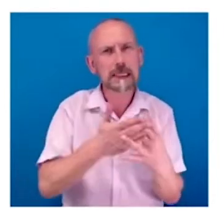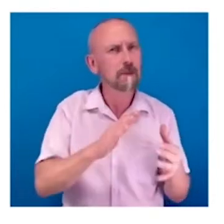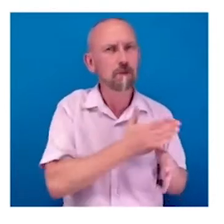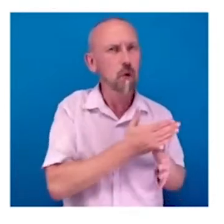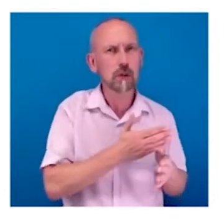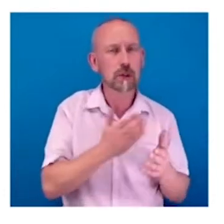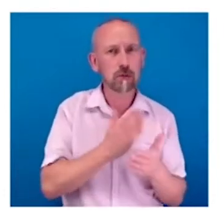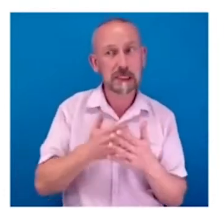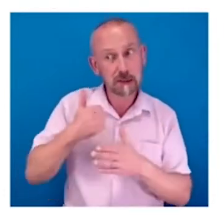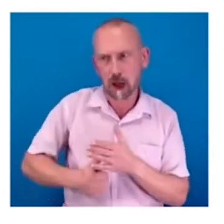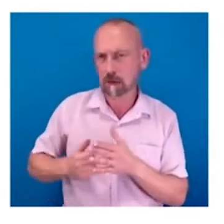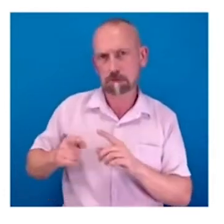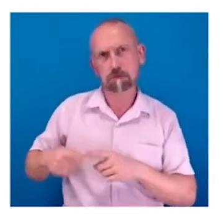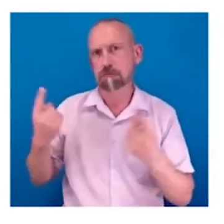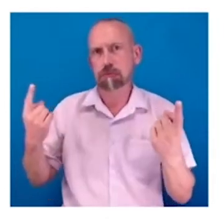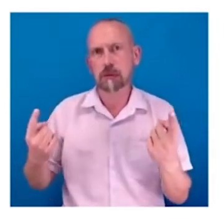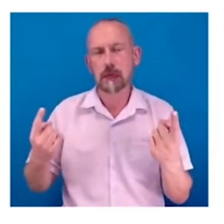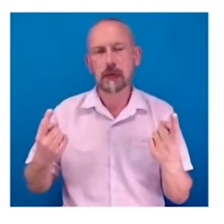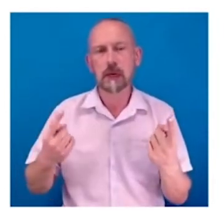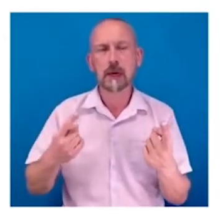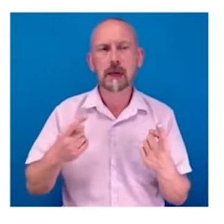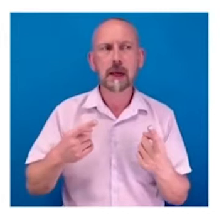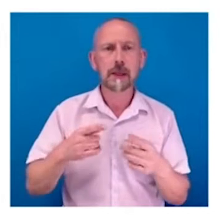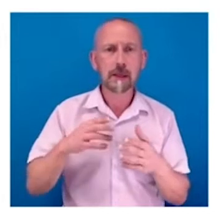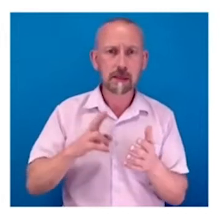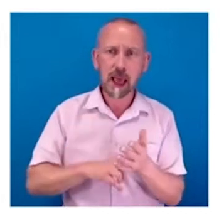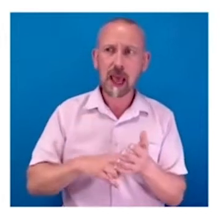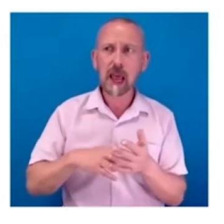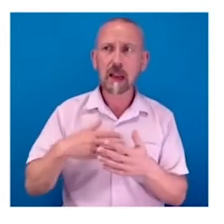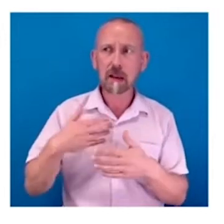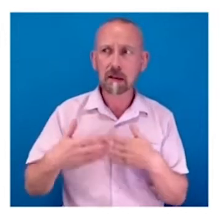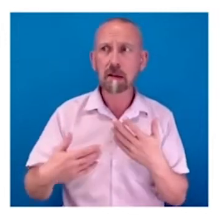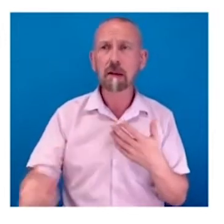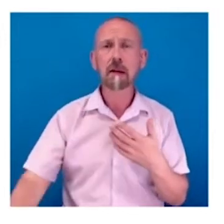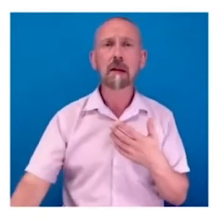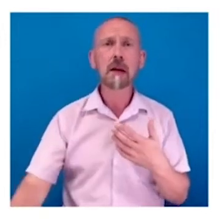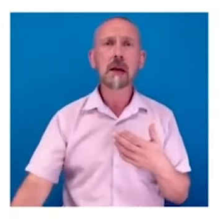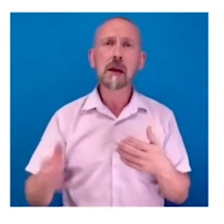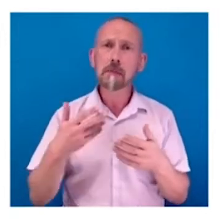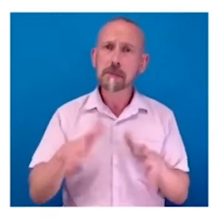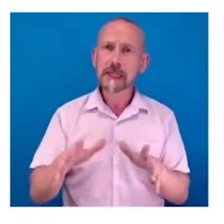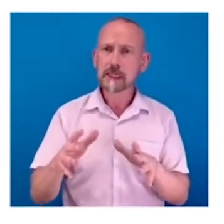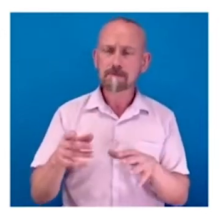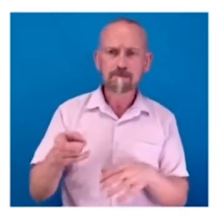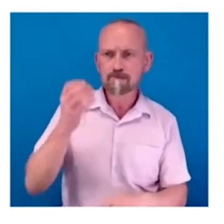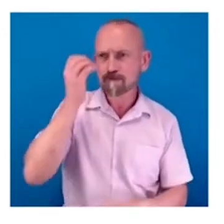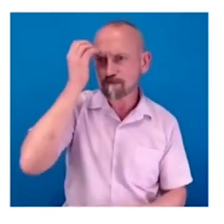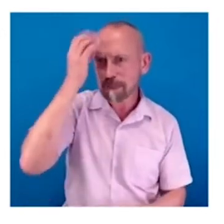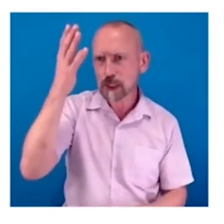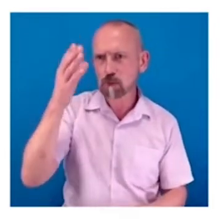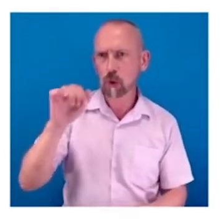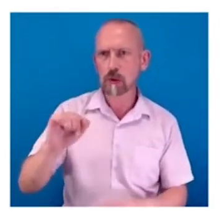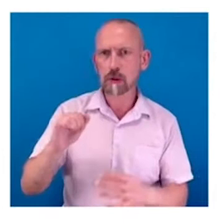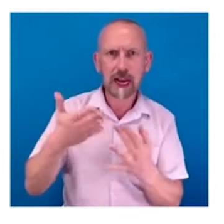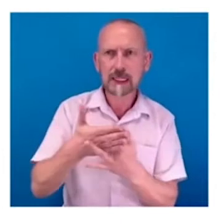And then we were early on approached by some experts in the field of accessibility who saw our